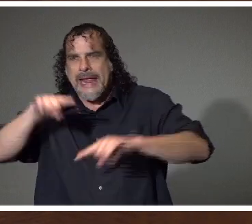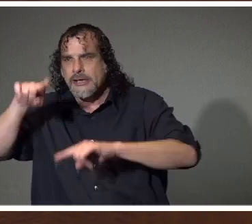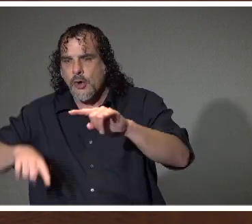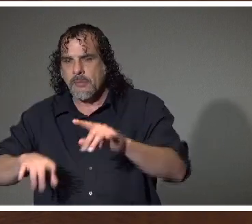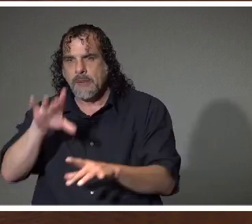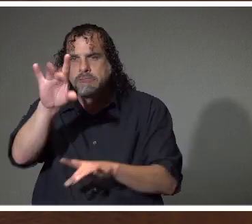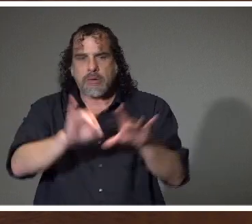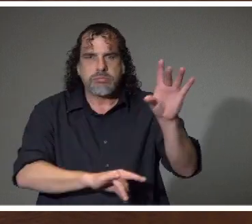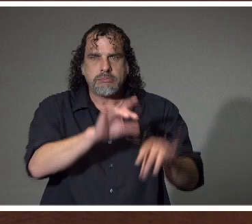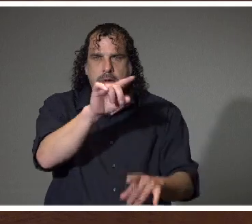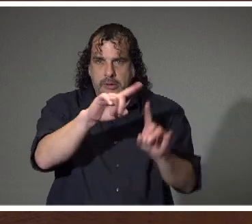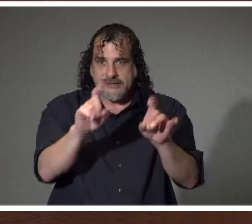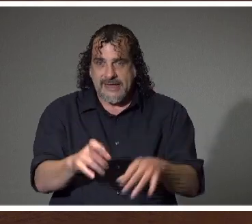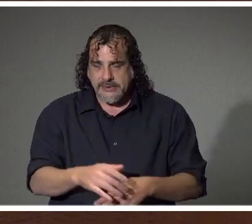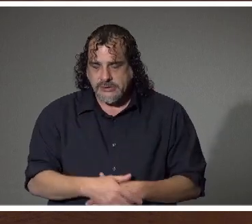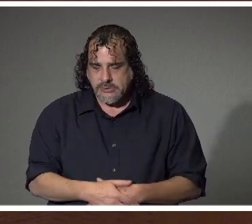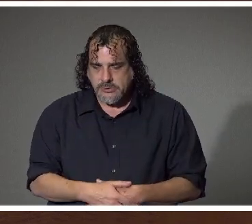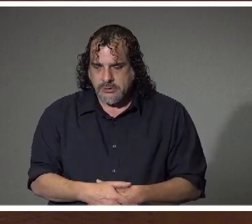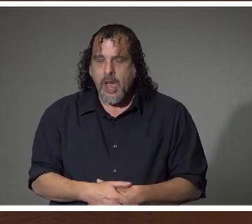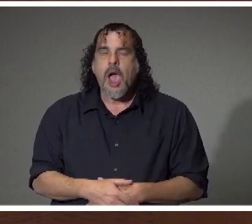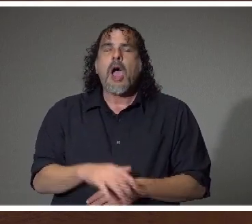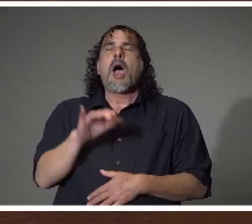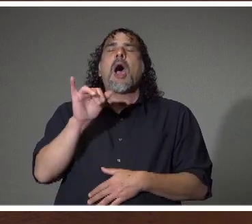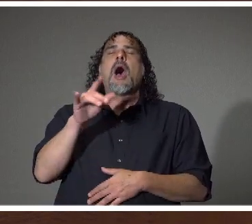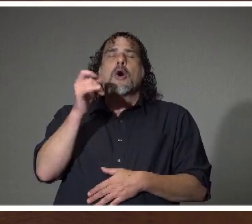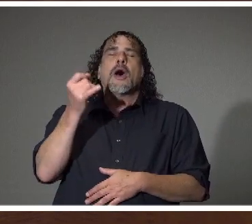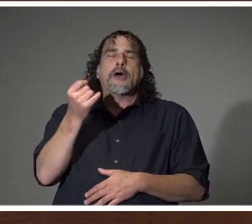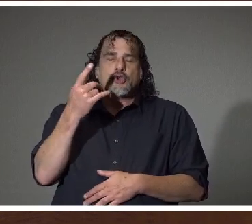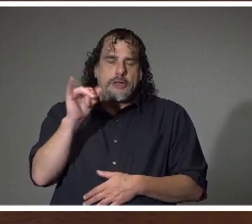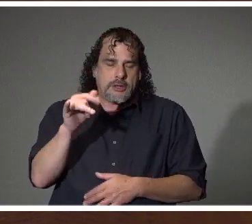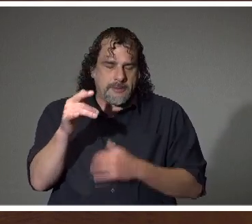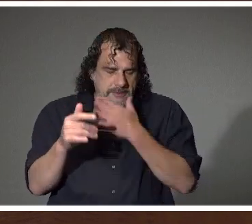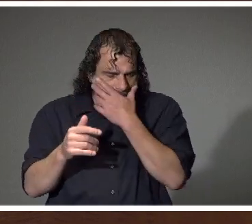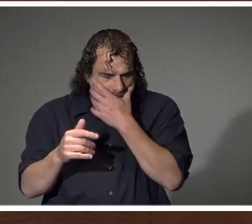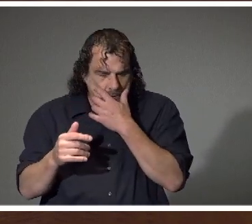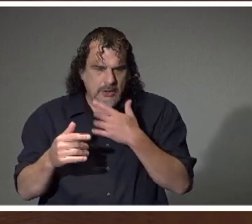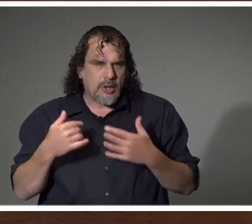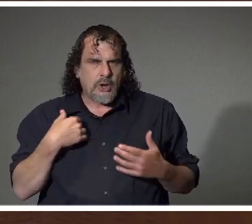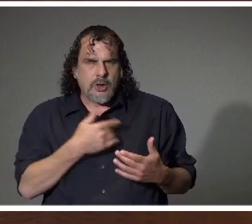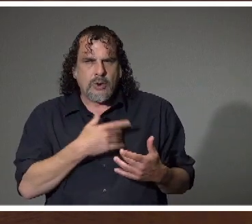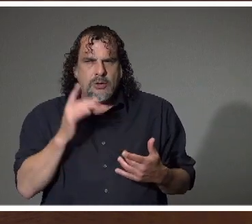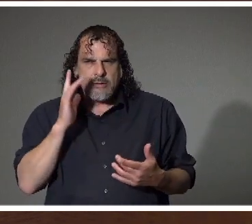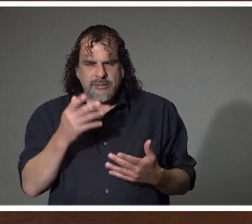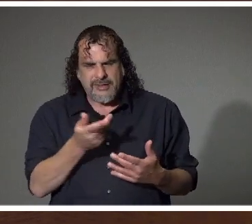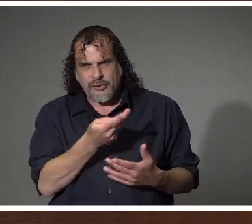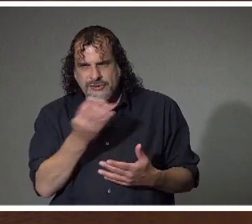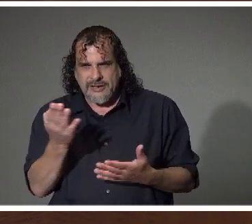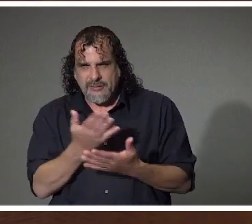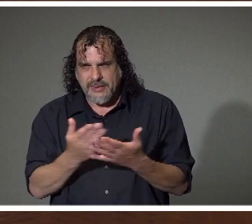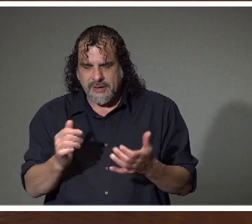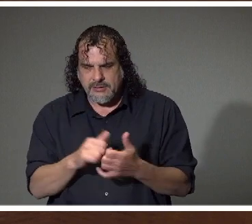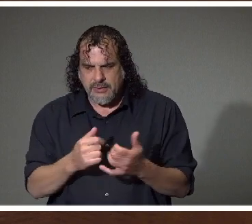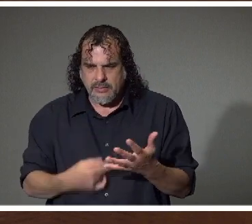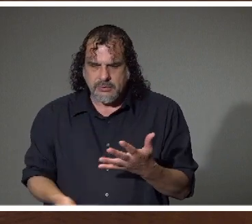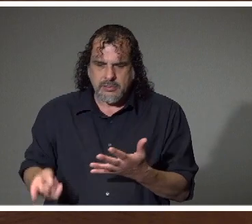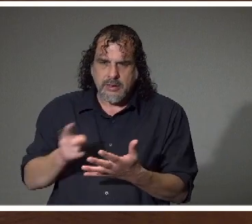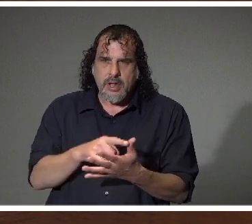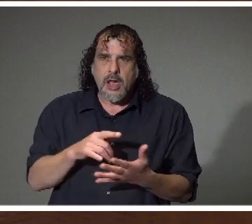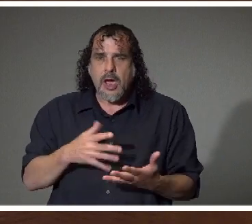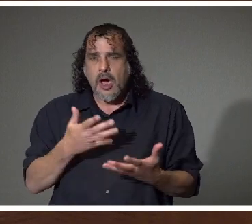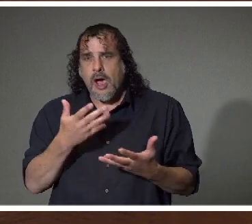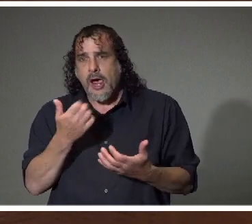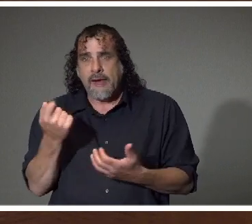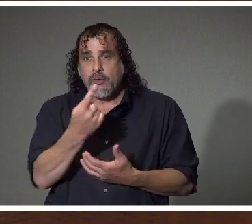and testing? Okay, I understand perfectly now. There's several things that we're going to do, and I would like to kind of go back to this. Everybody who wants a test gets a